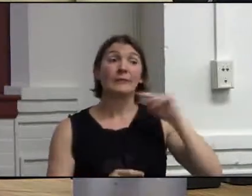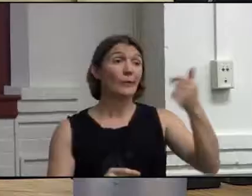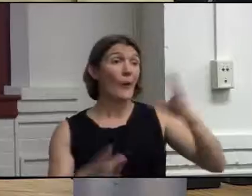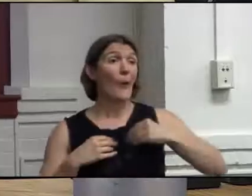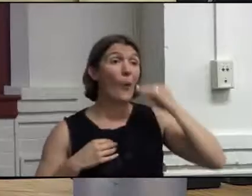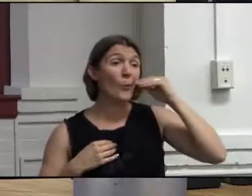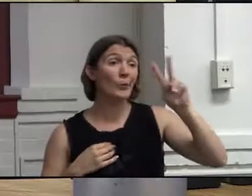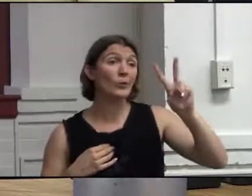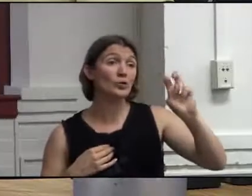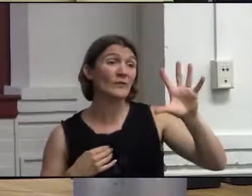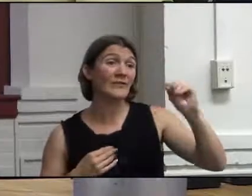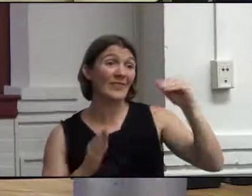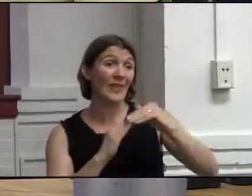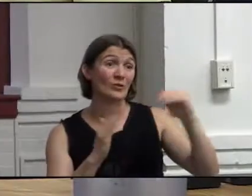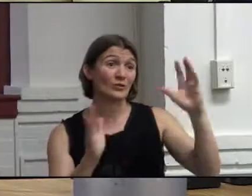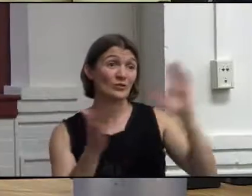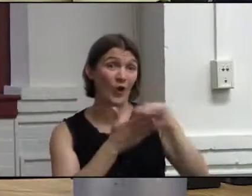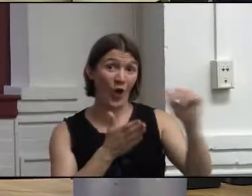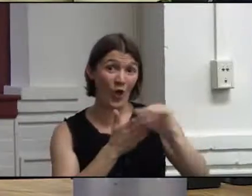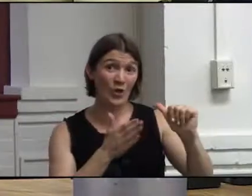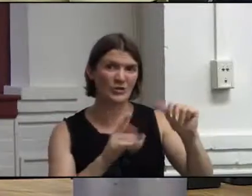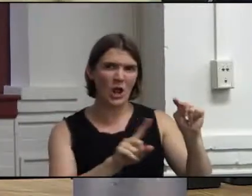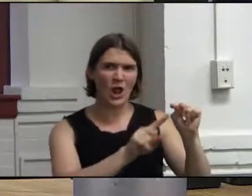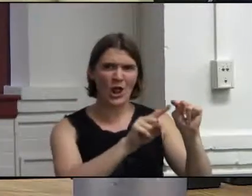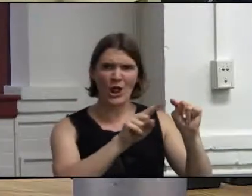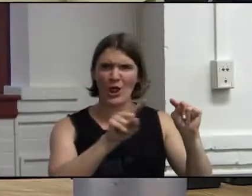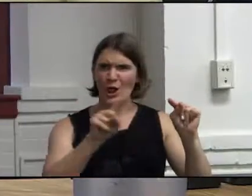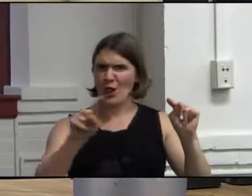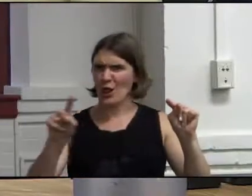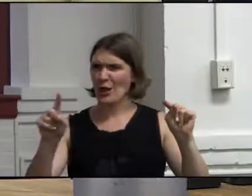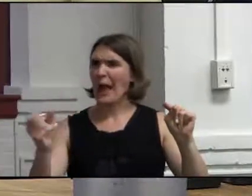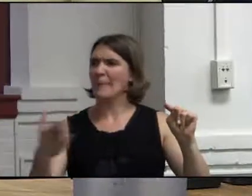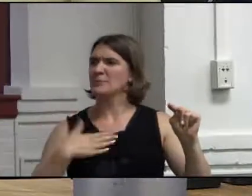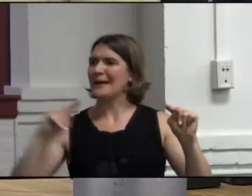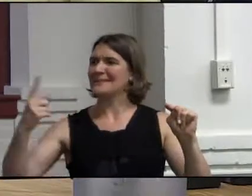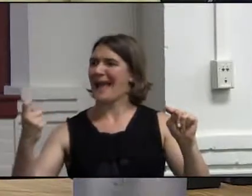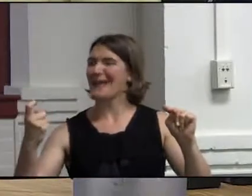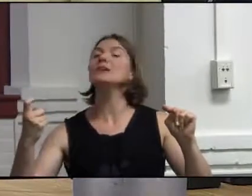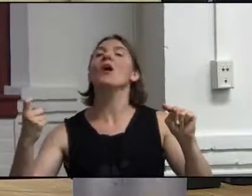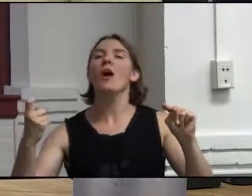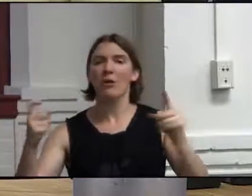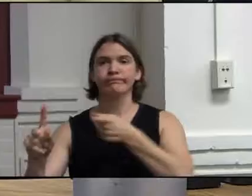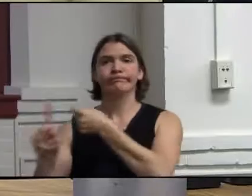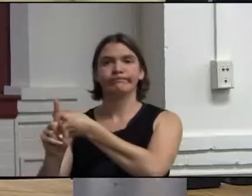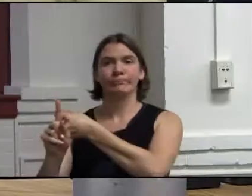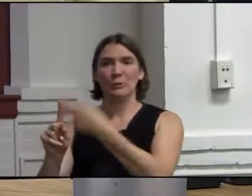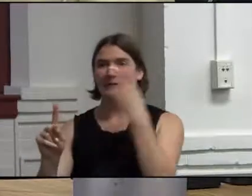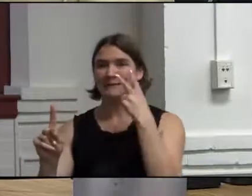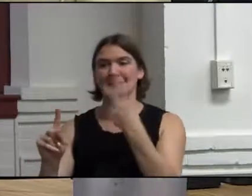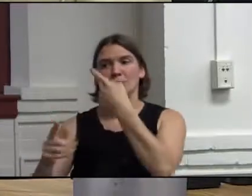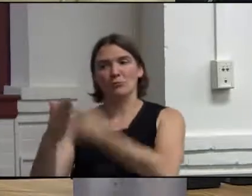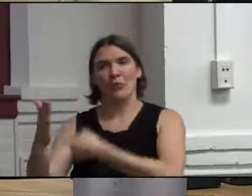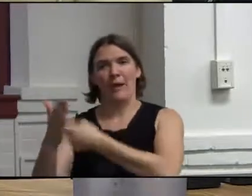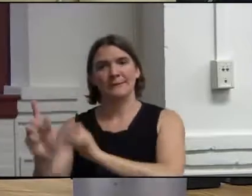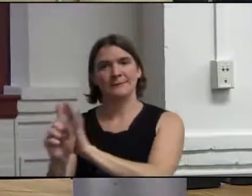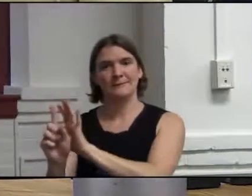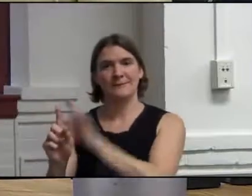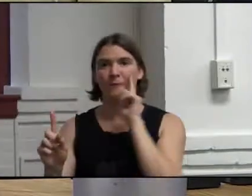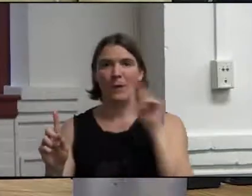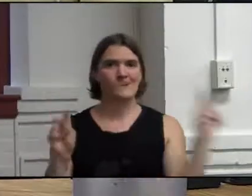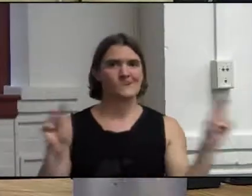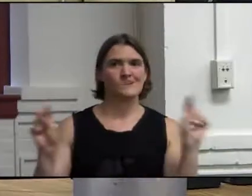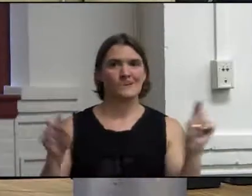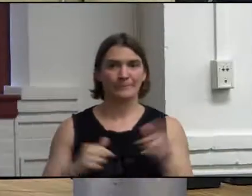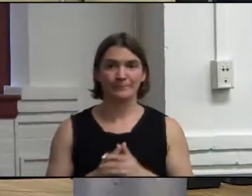$250,000 property, you can just read across that line and see what the actual tax impact is for those different